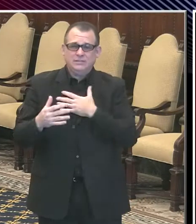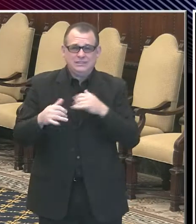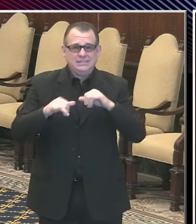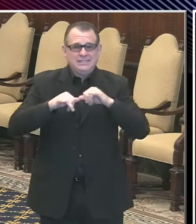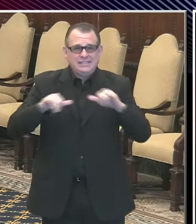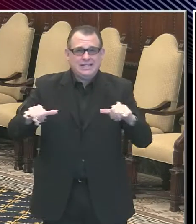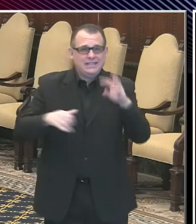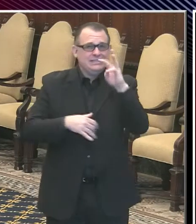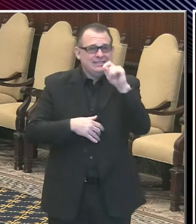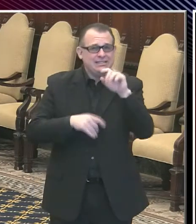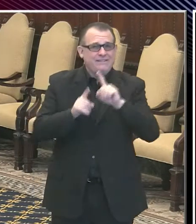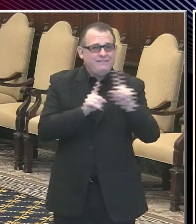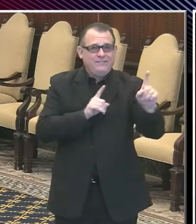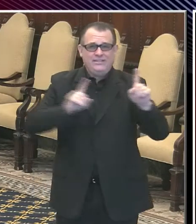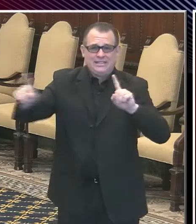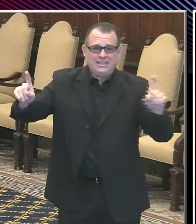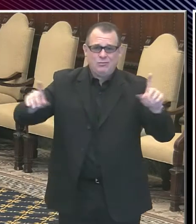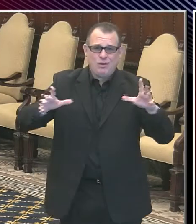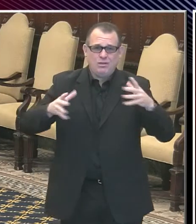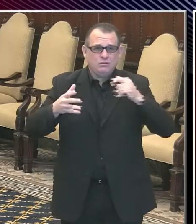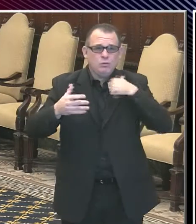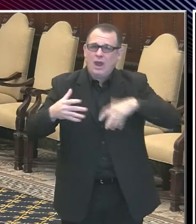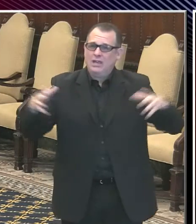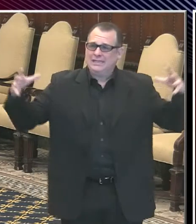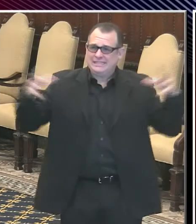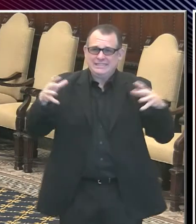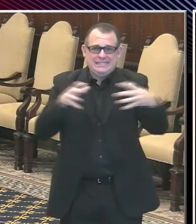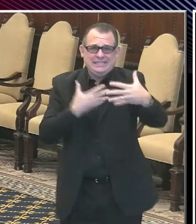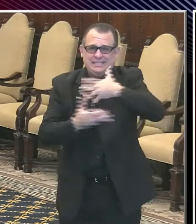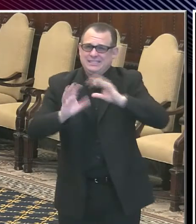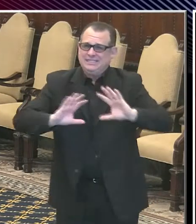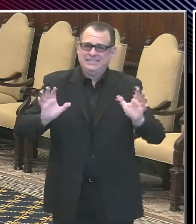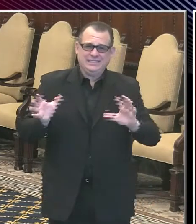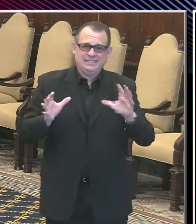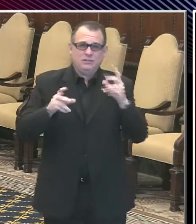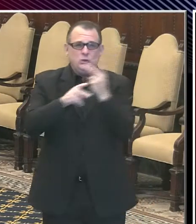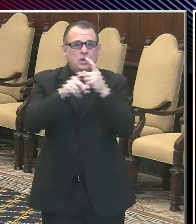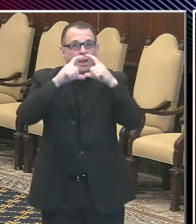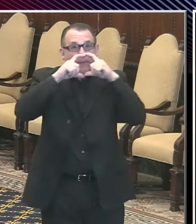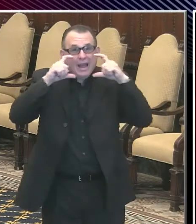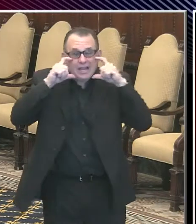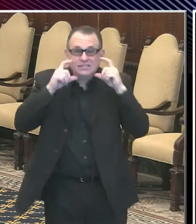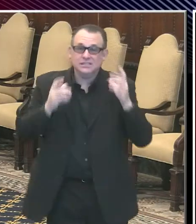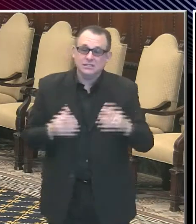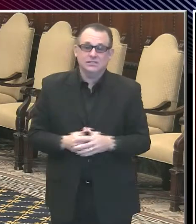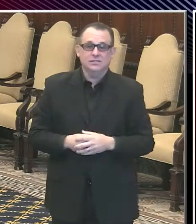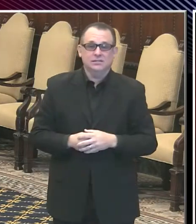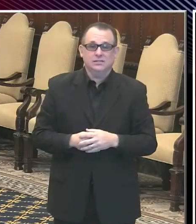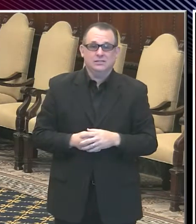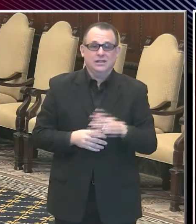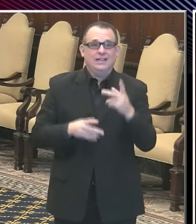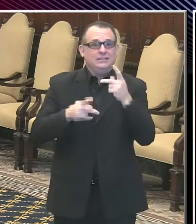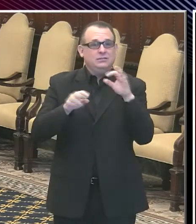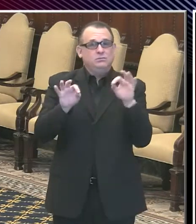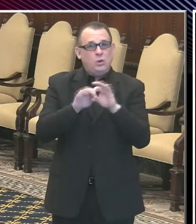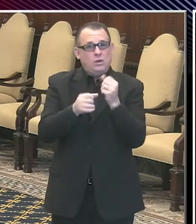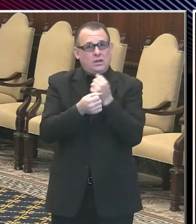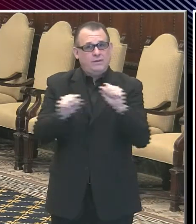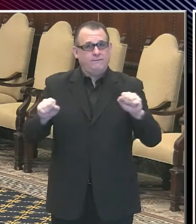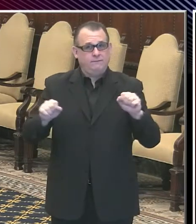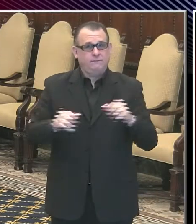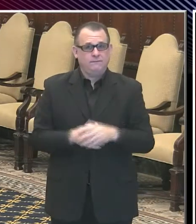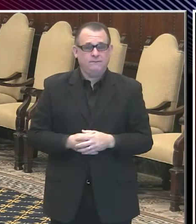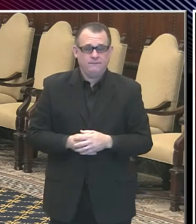apart, avoid large gatherings, please wear face coverings, and make sure that you and your loved ones stay safe. The